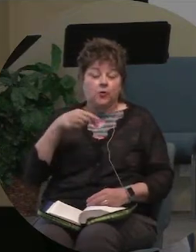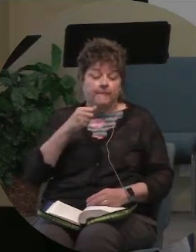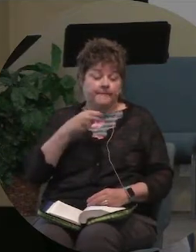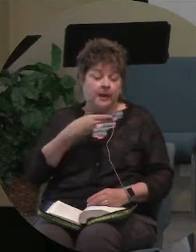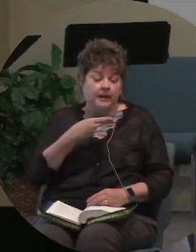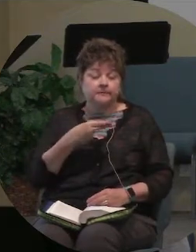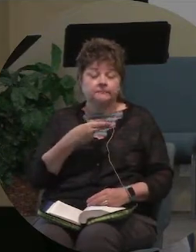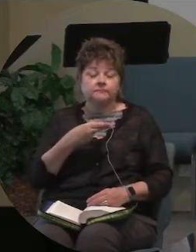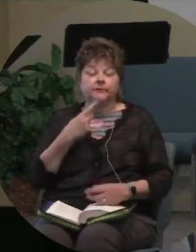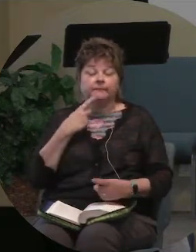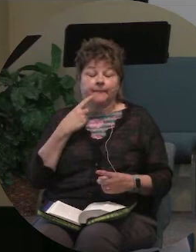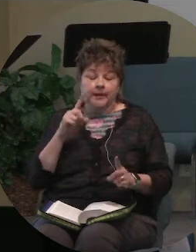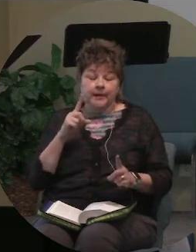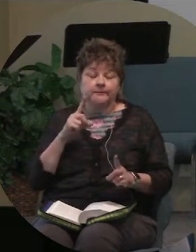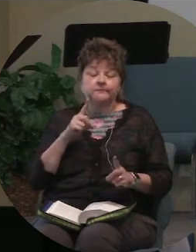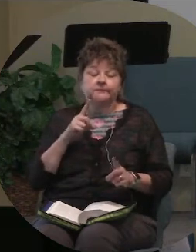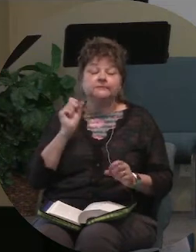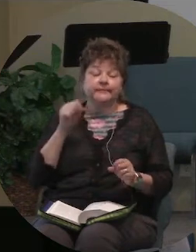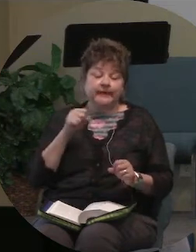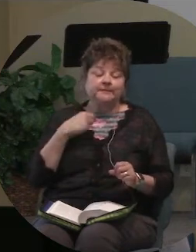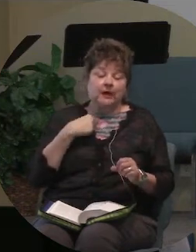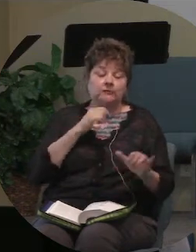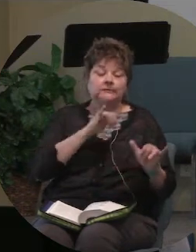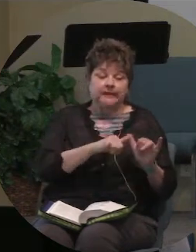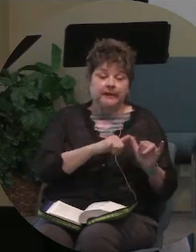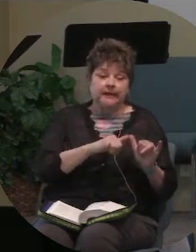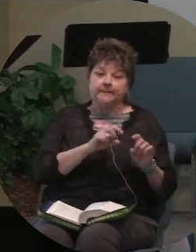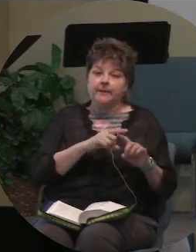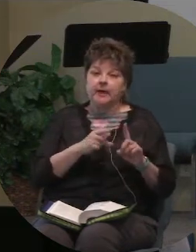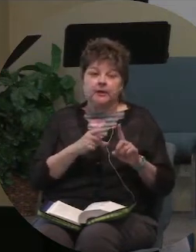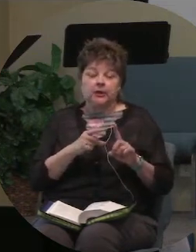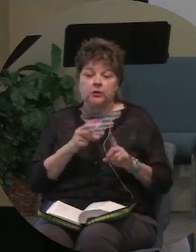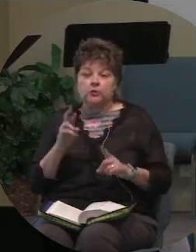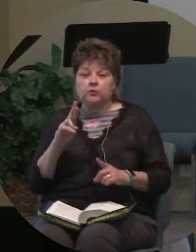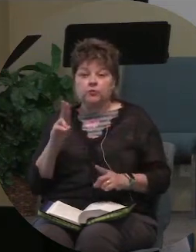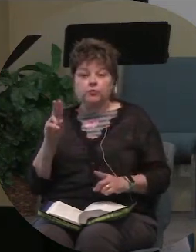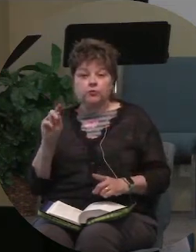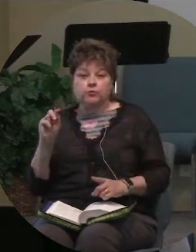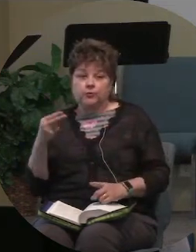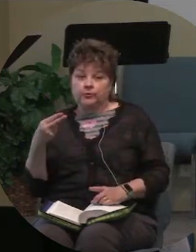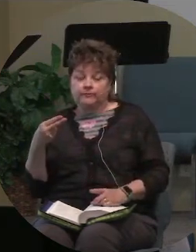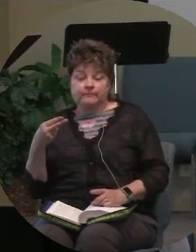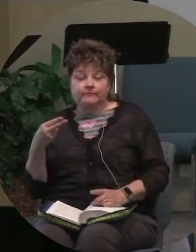Orpah finally agrees to stay. But Ruth,